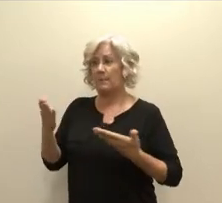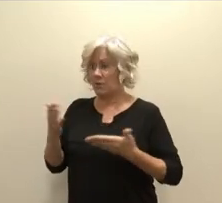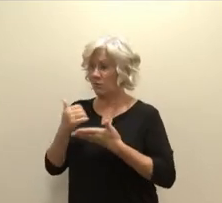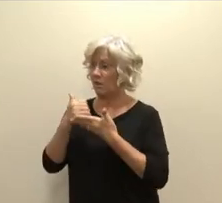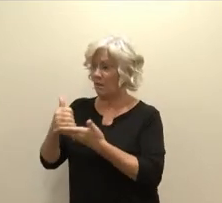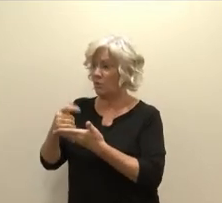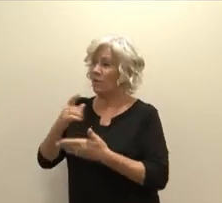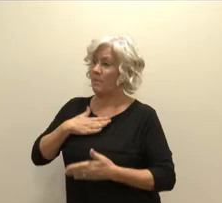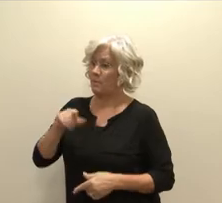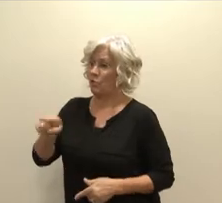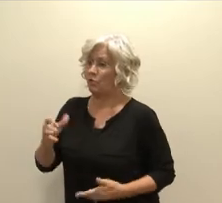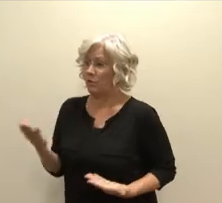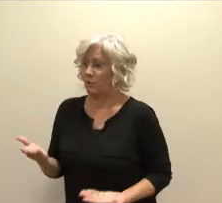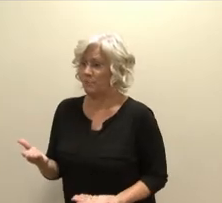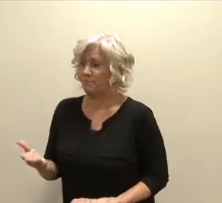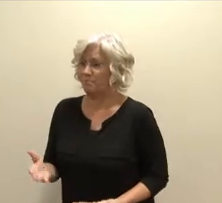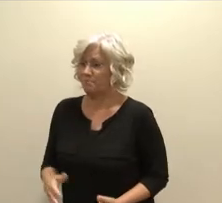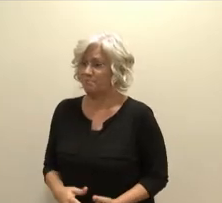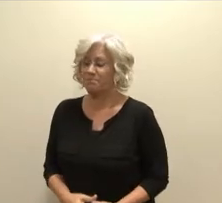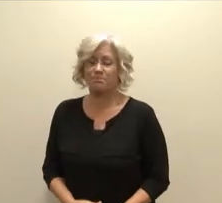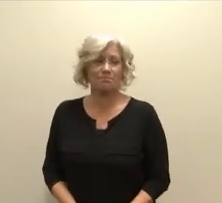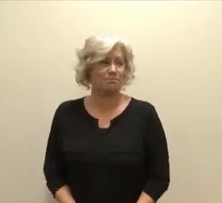you're here. Thank you.